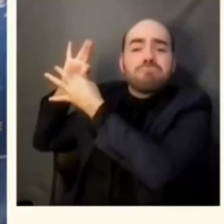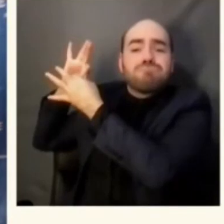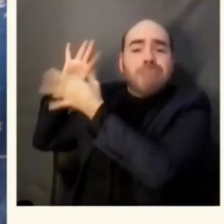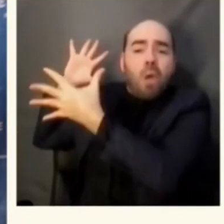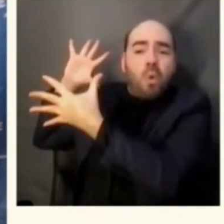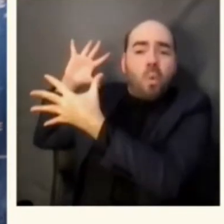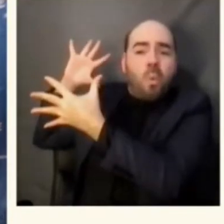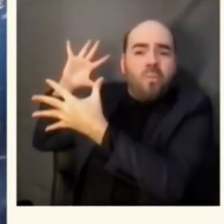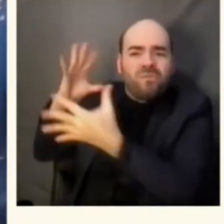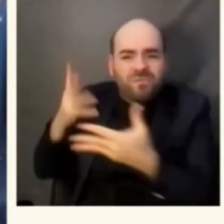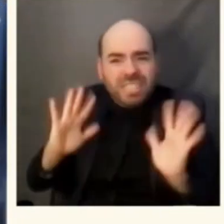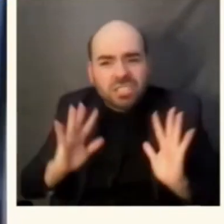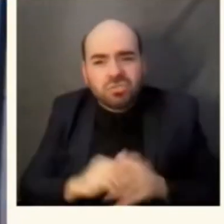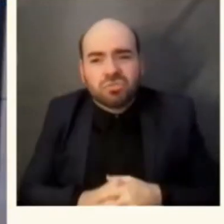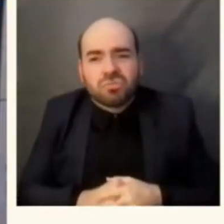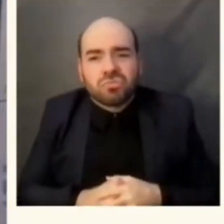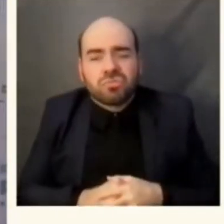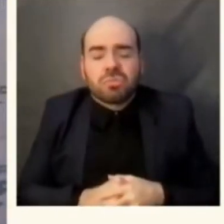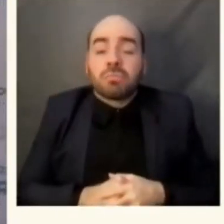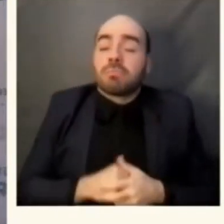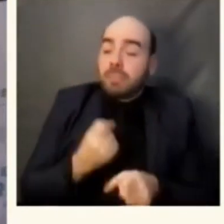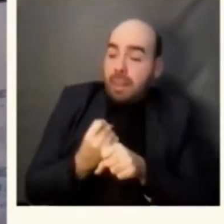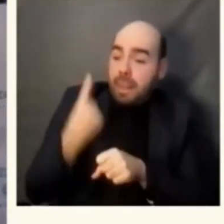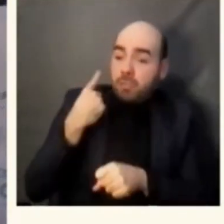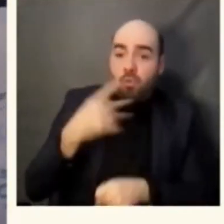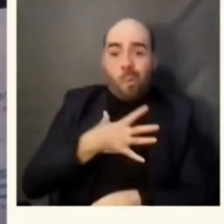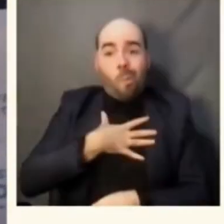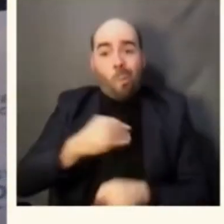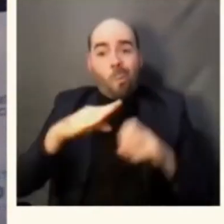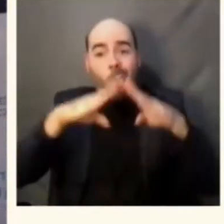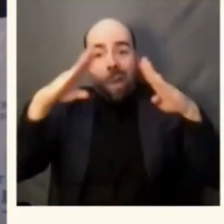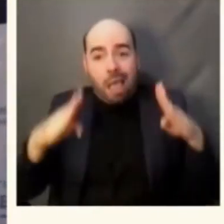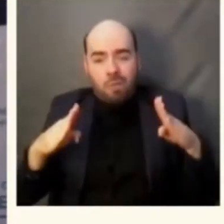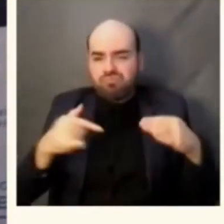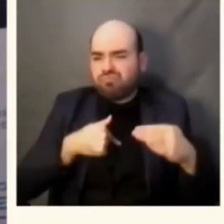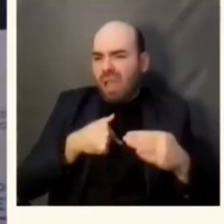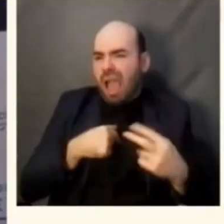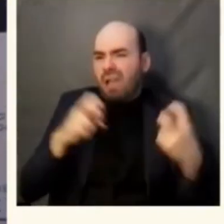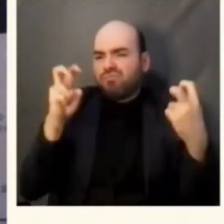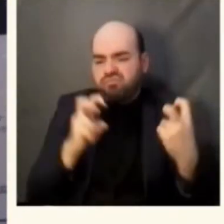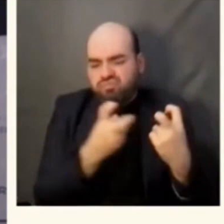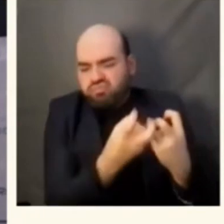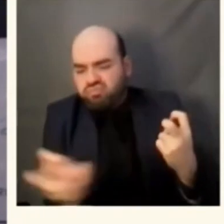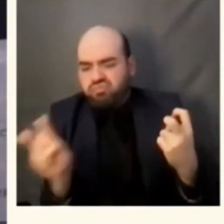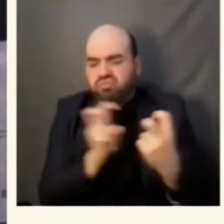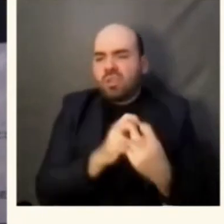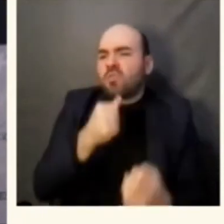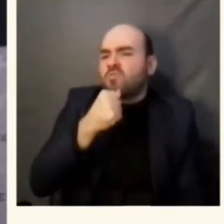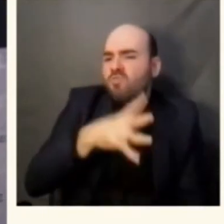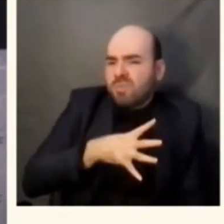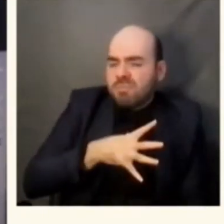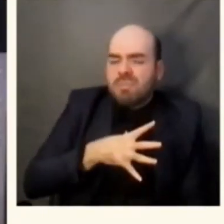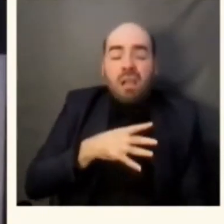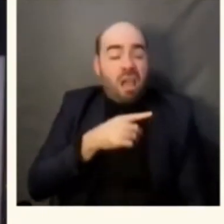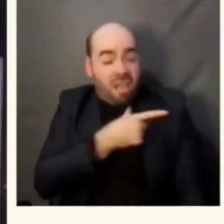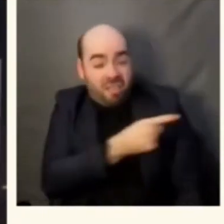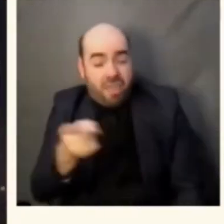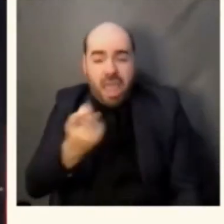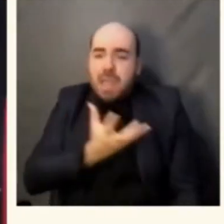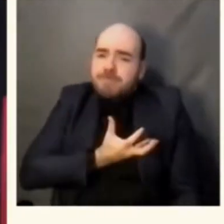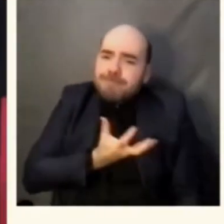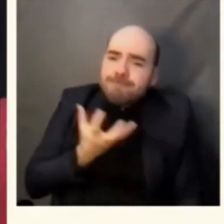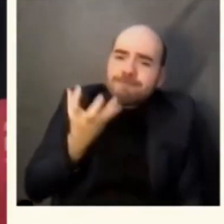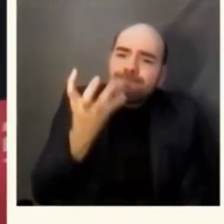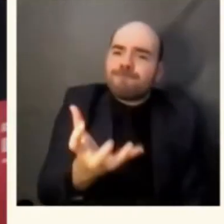Last year at the White House, I met with a group of women who shared heartbreaking stories about what